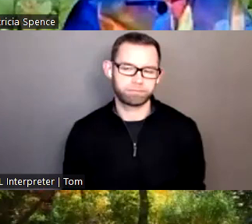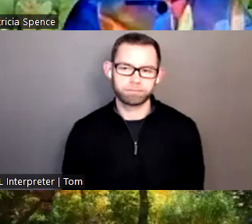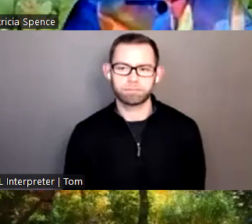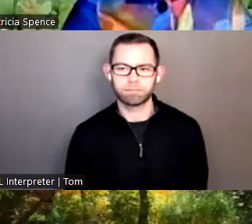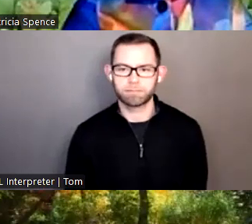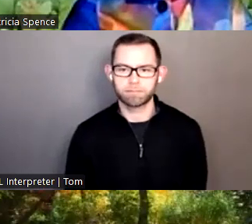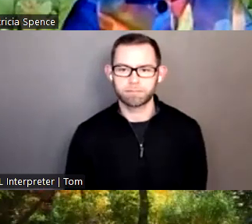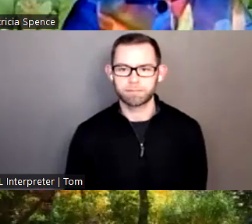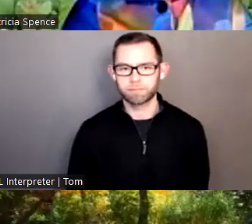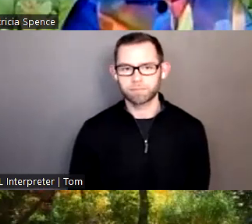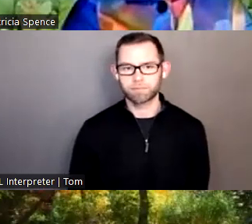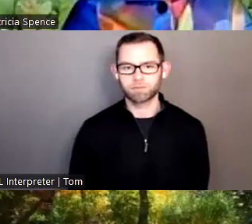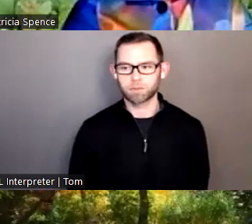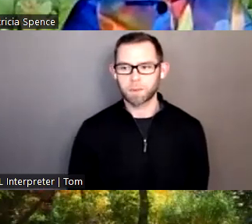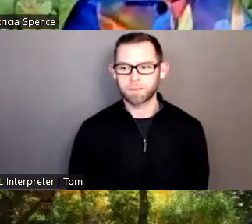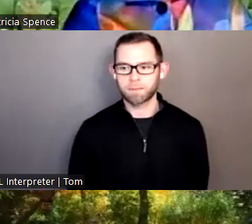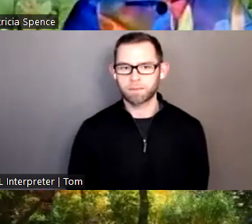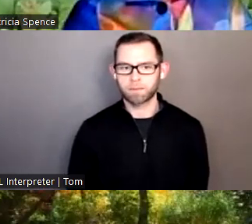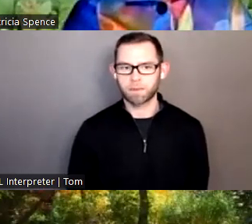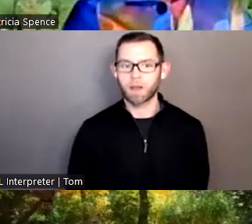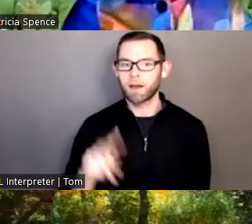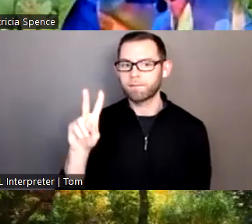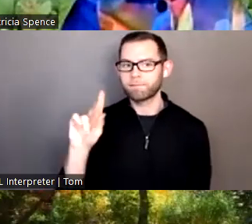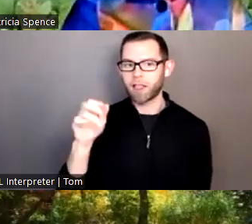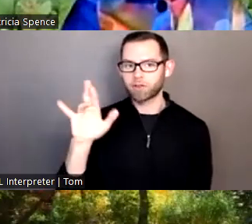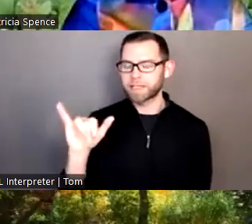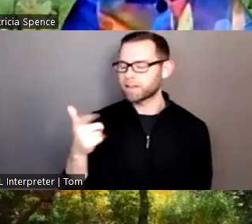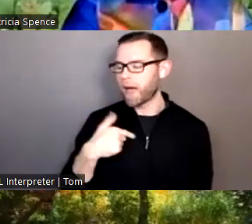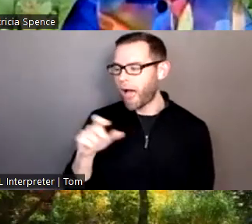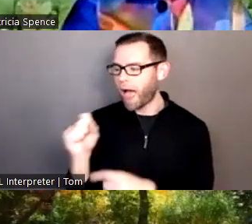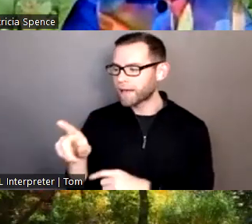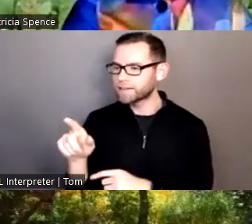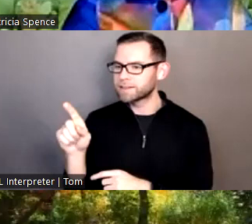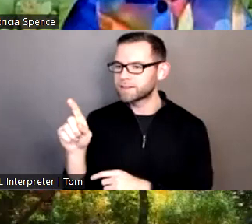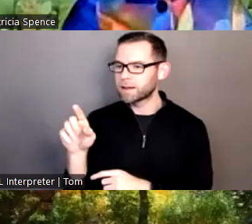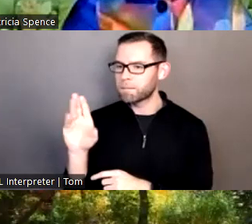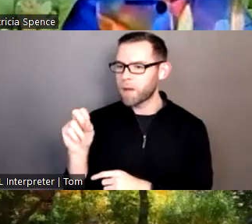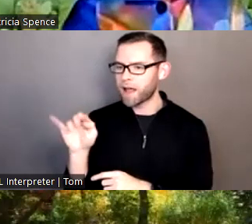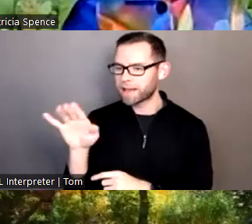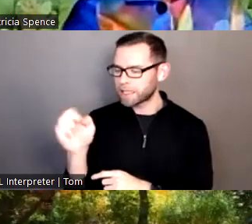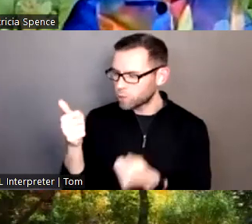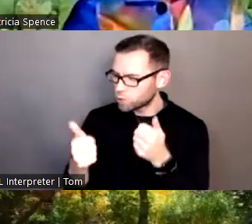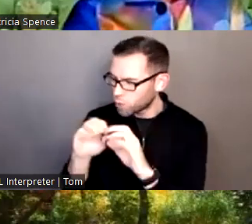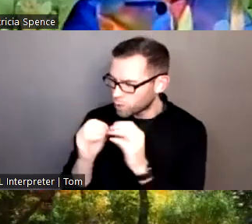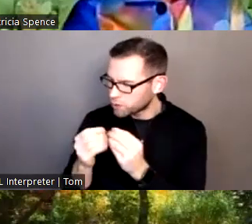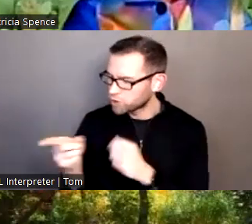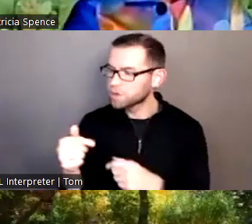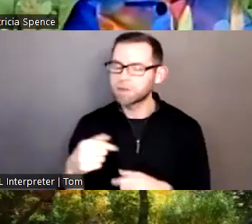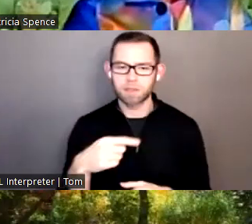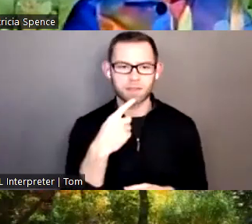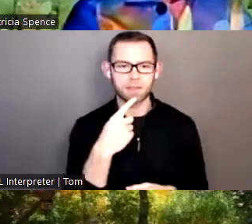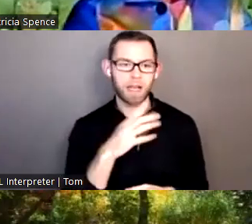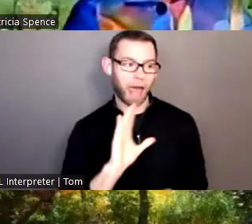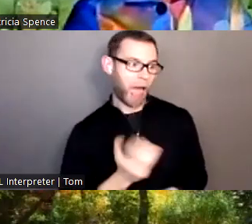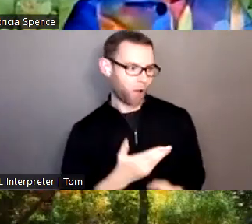Any other last minute? Okay, and so what I asked Bonnie was what organization she was referring to, and she said she believed it was our staff.